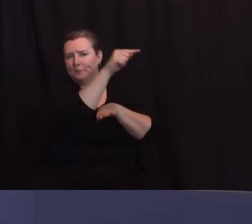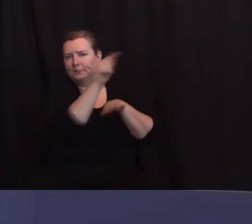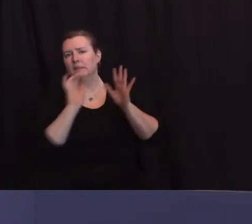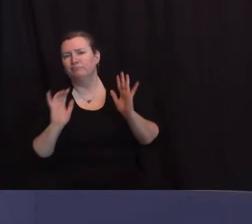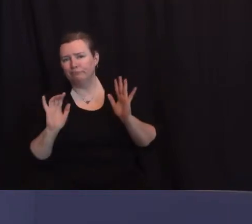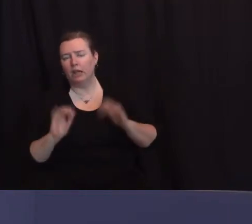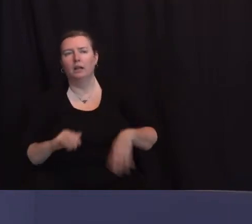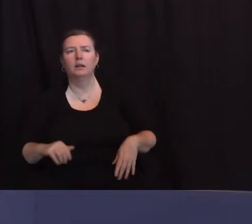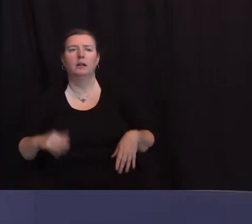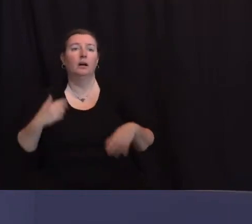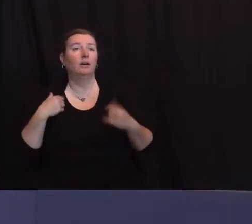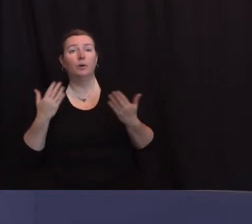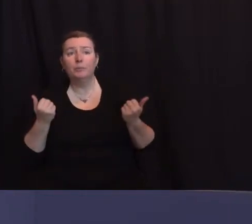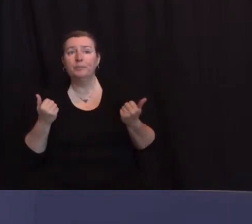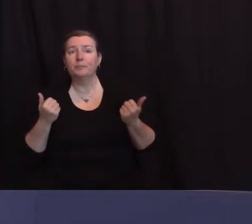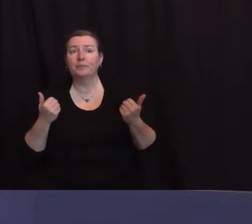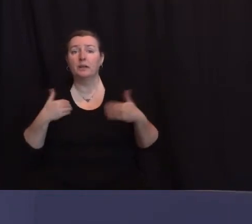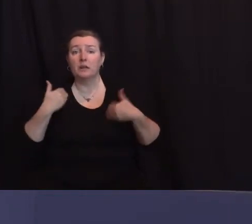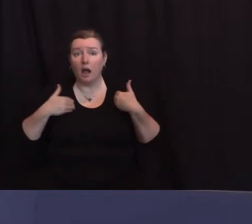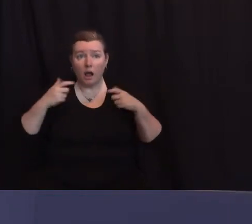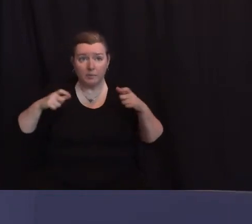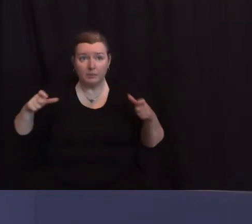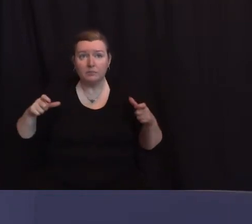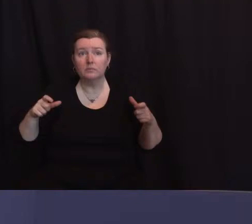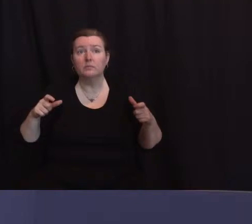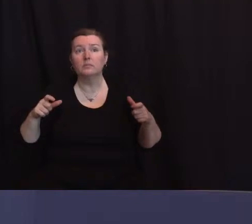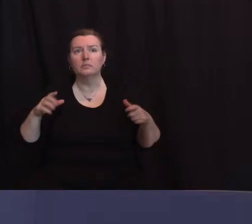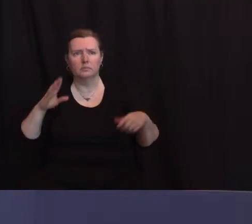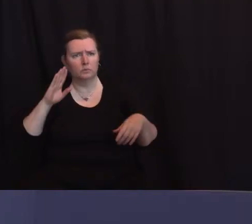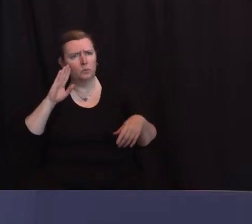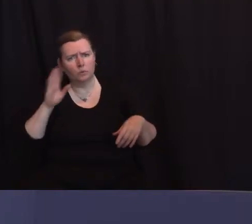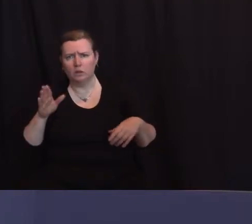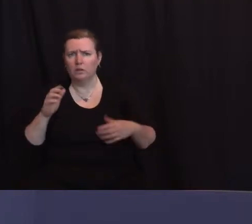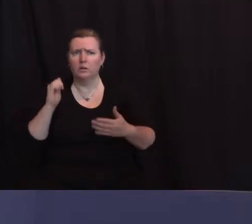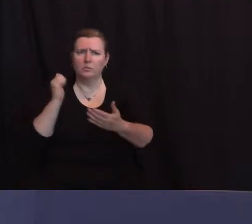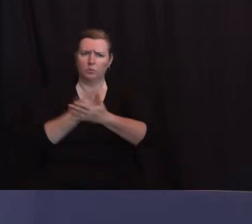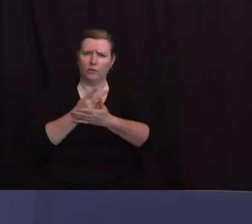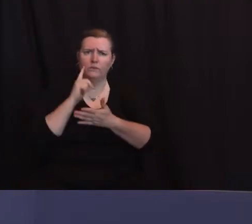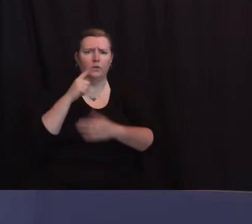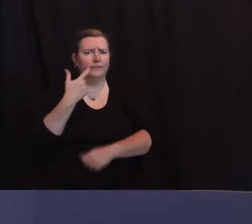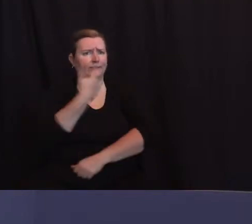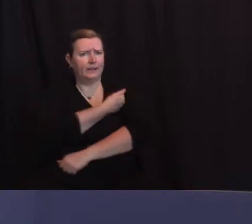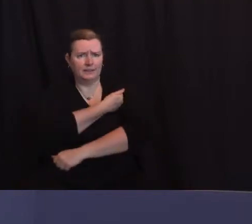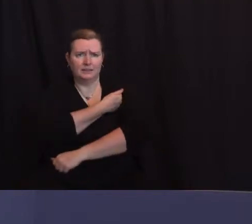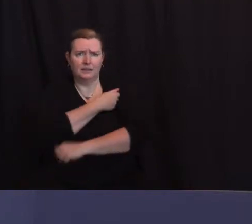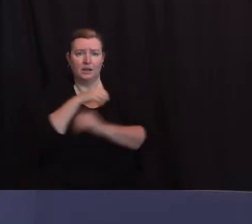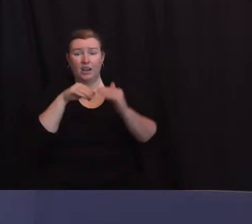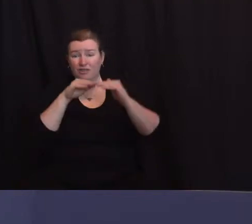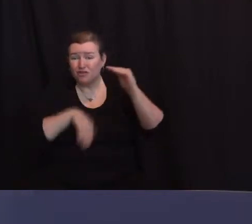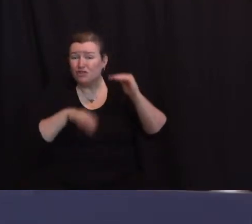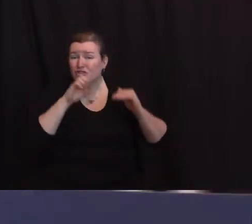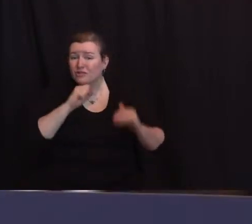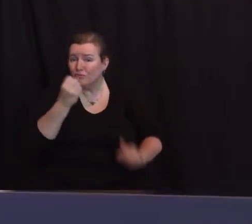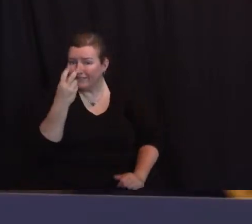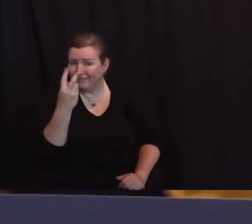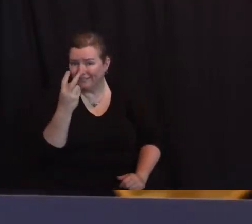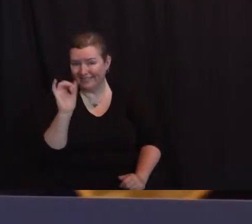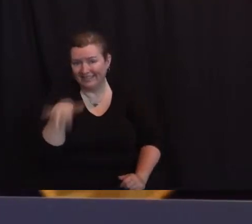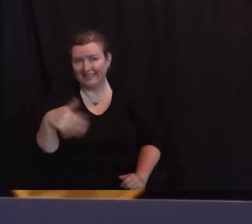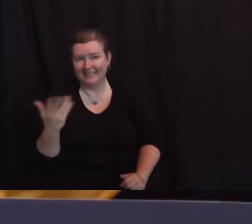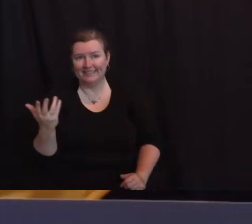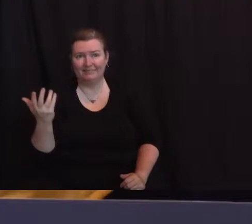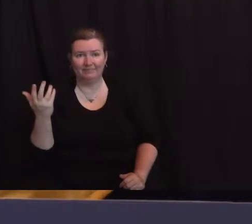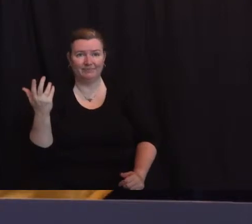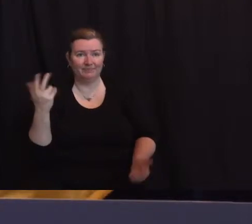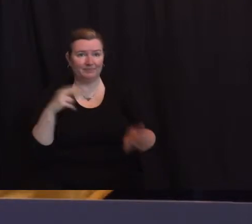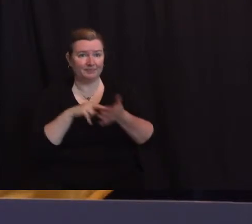younger individuals will also be approved for the vaccine at a point in time. Got it. So with 180 now,